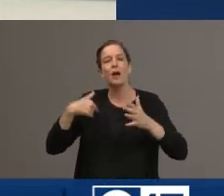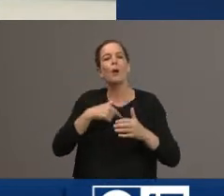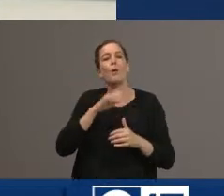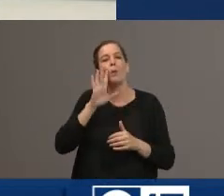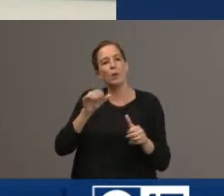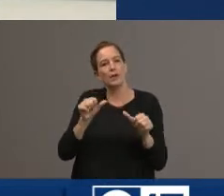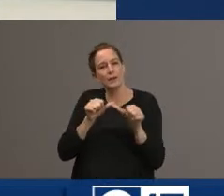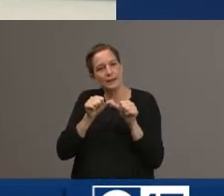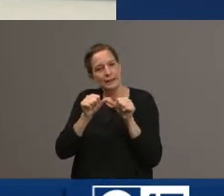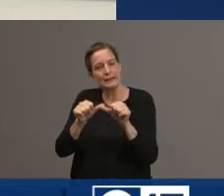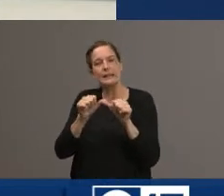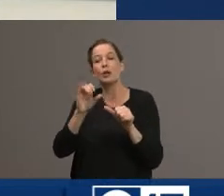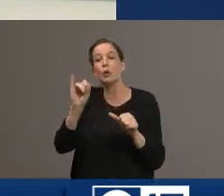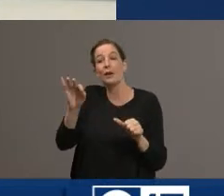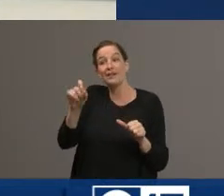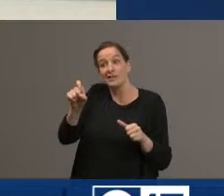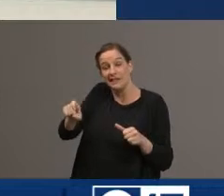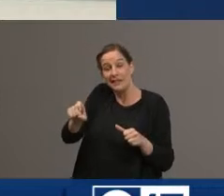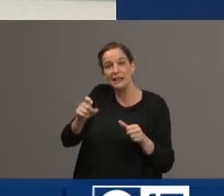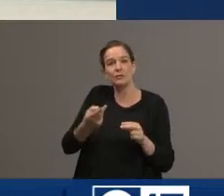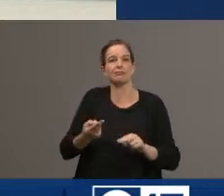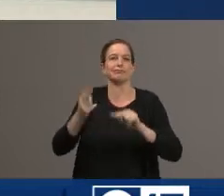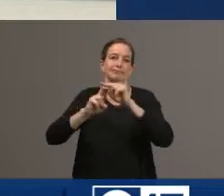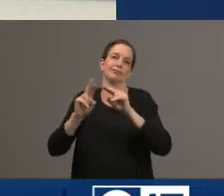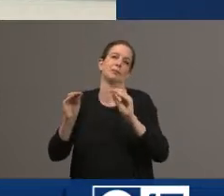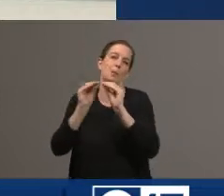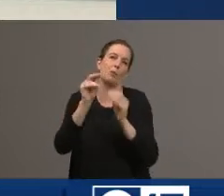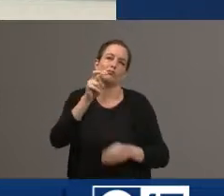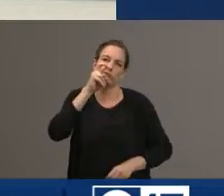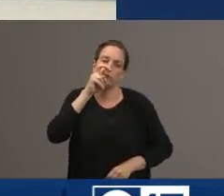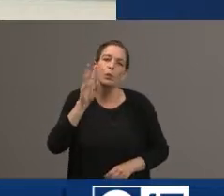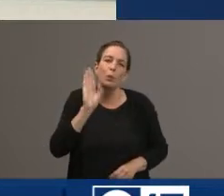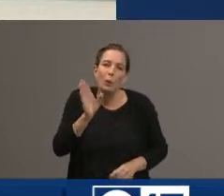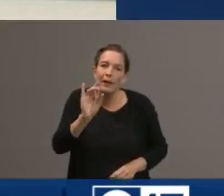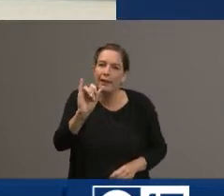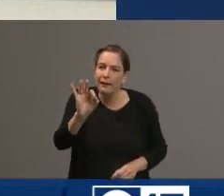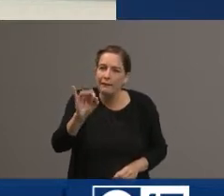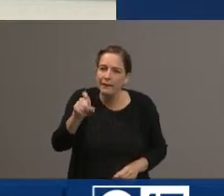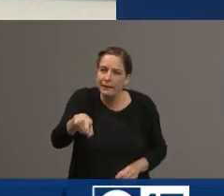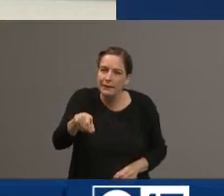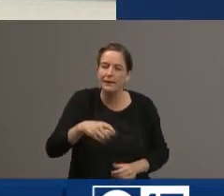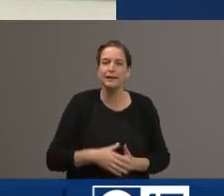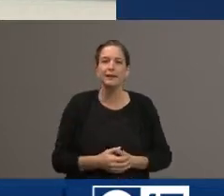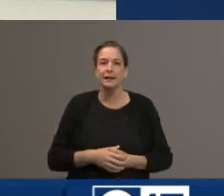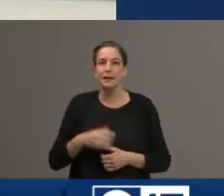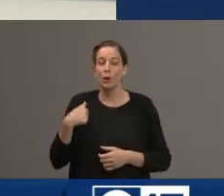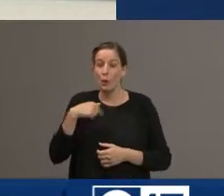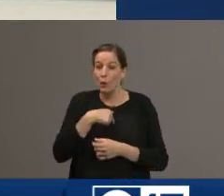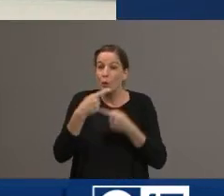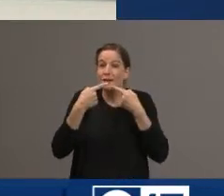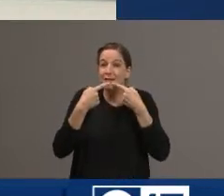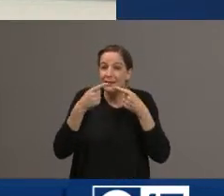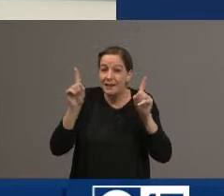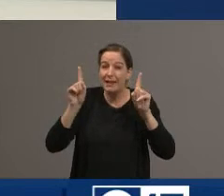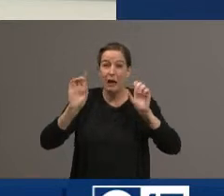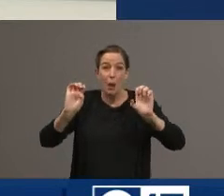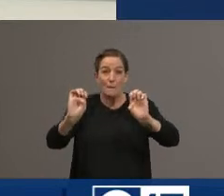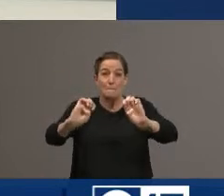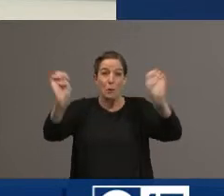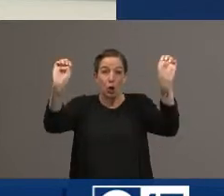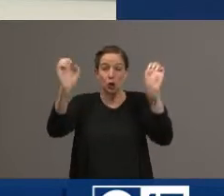escalate, there has been a tremendous amount of focus. We declared a state of emergency in Arizona on March